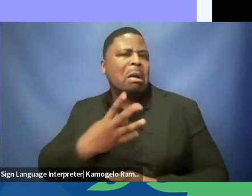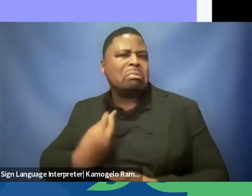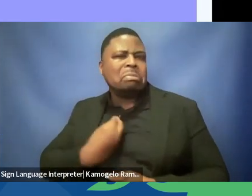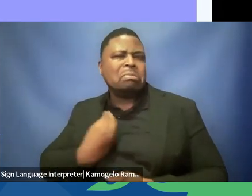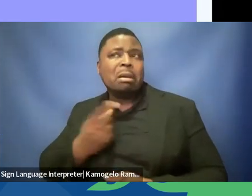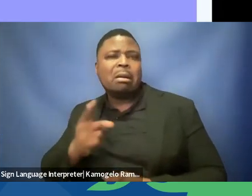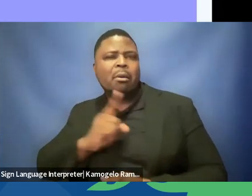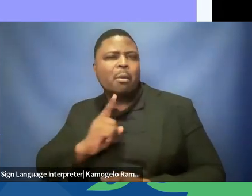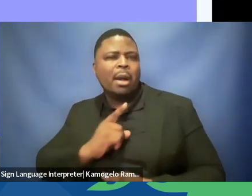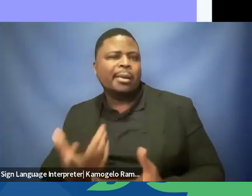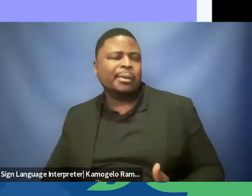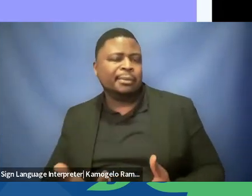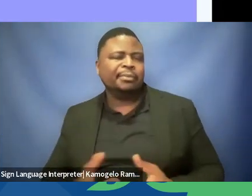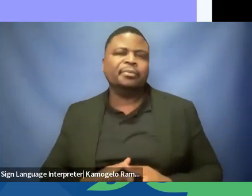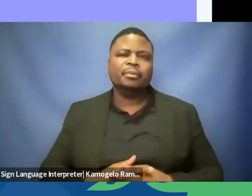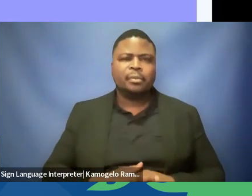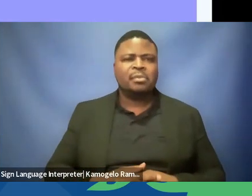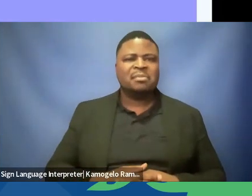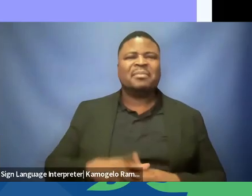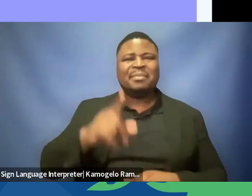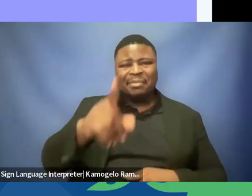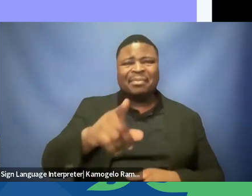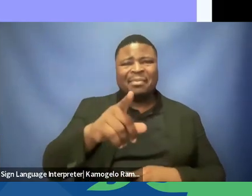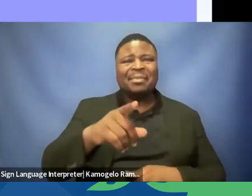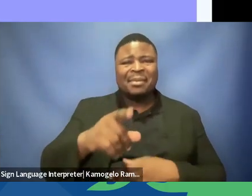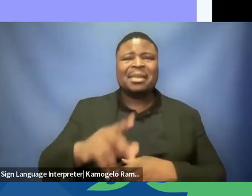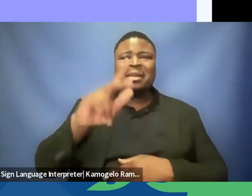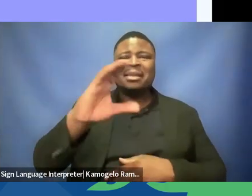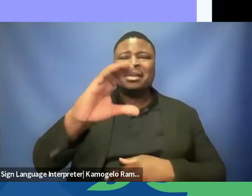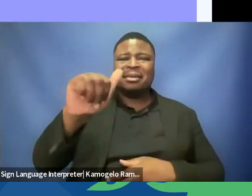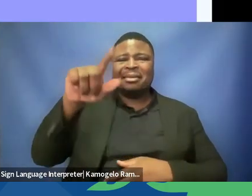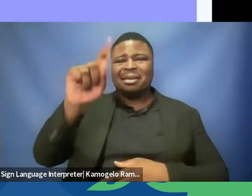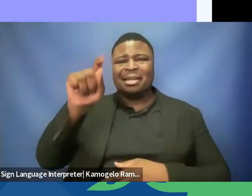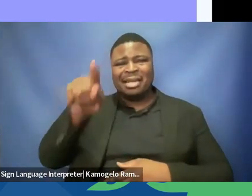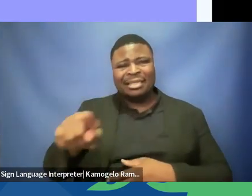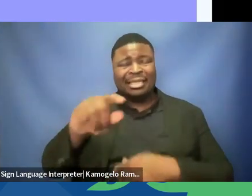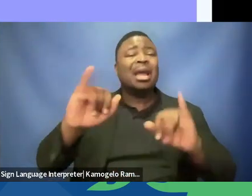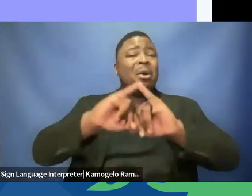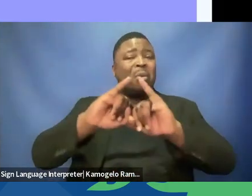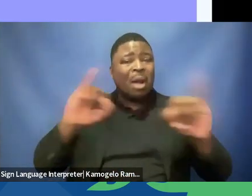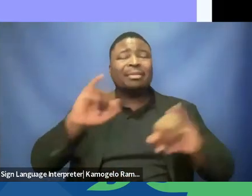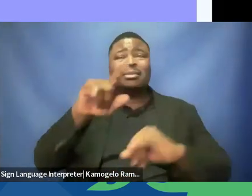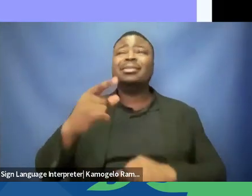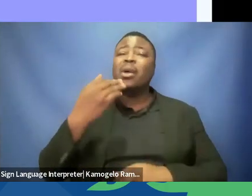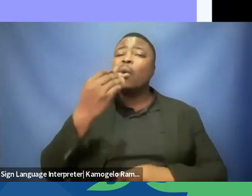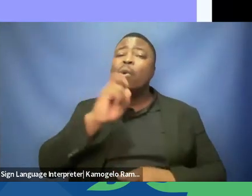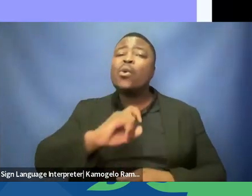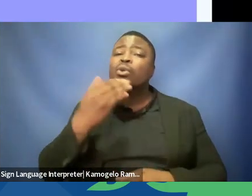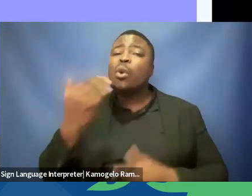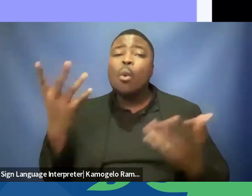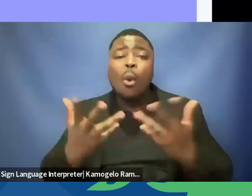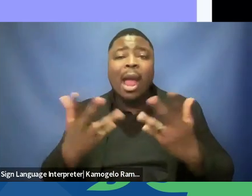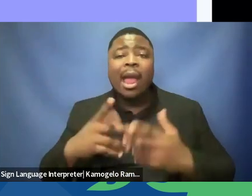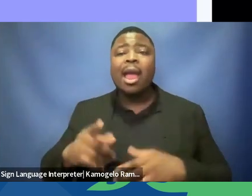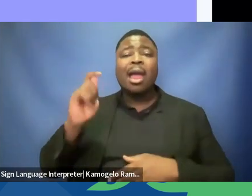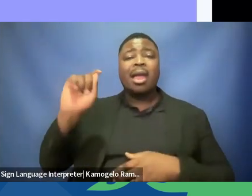use, specifically cats, had rapidly increased among the youth in coastal Kenya. Why was it increasing? It